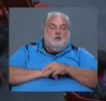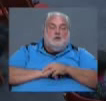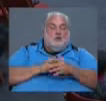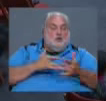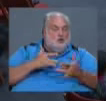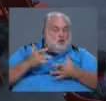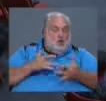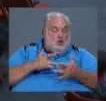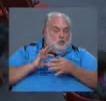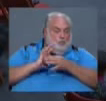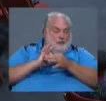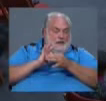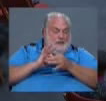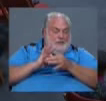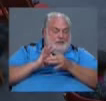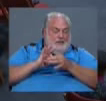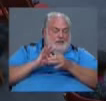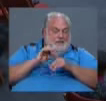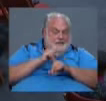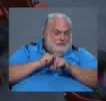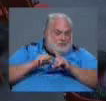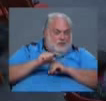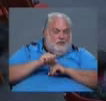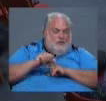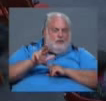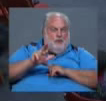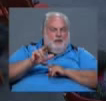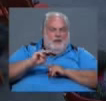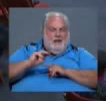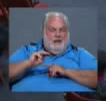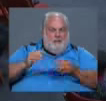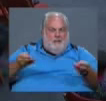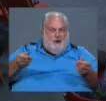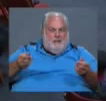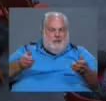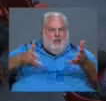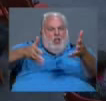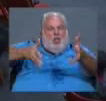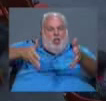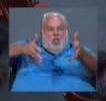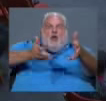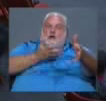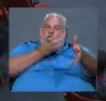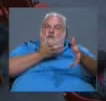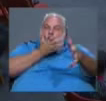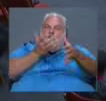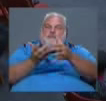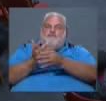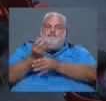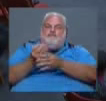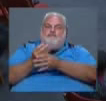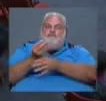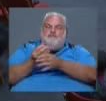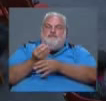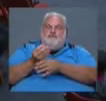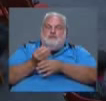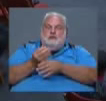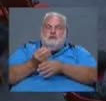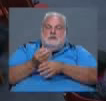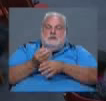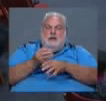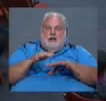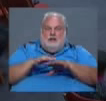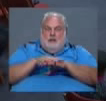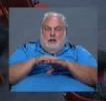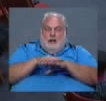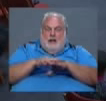Concerns about condition of some of the 3M properties, overgrown weed lots, grass. Of course, we